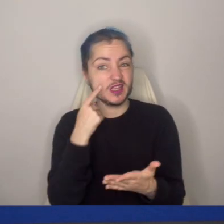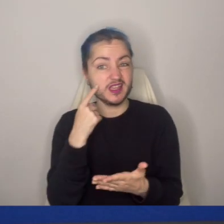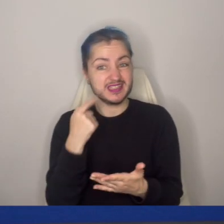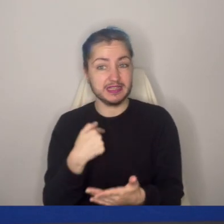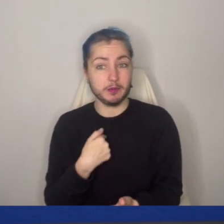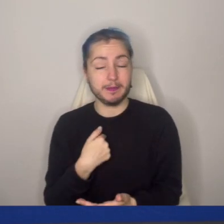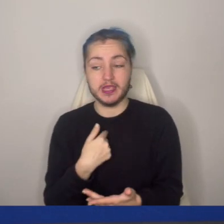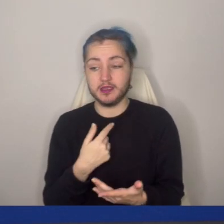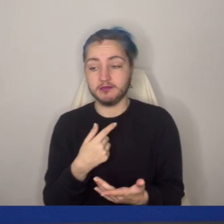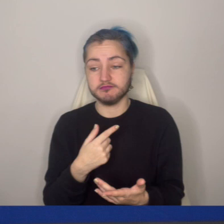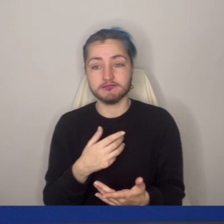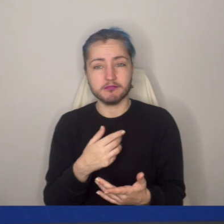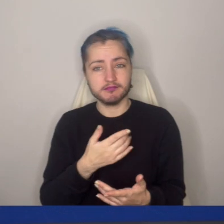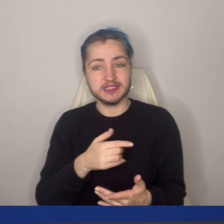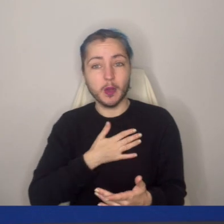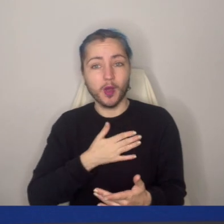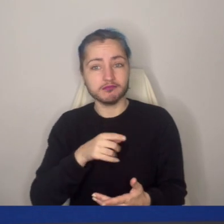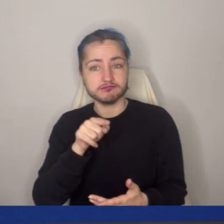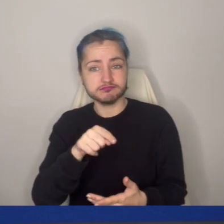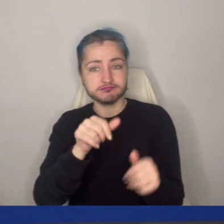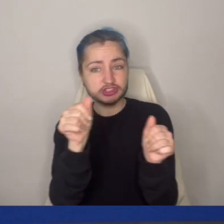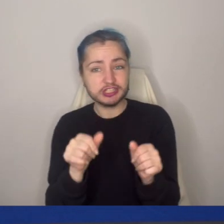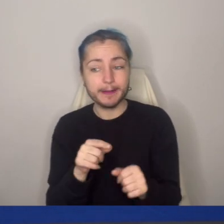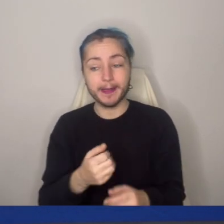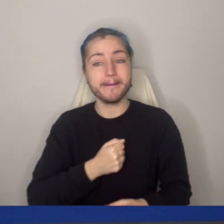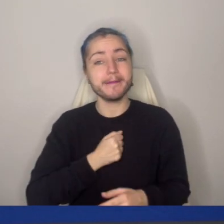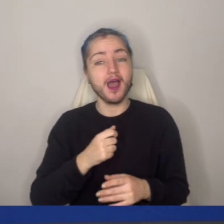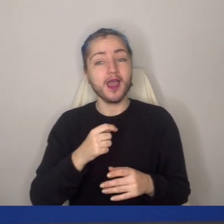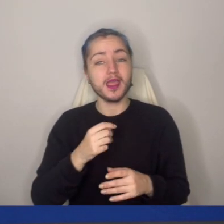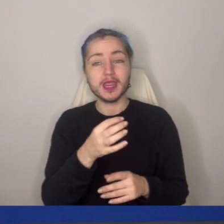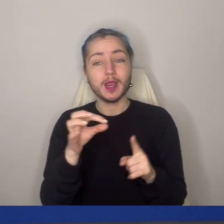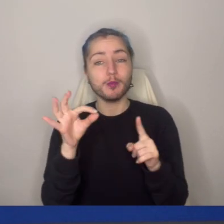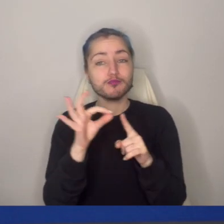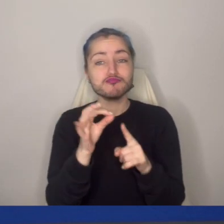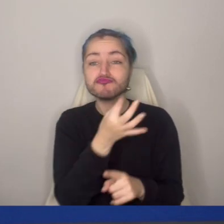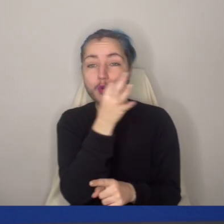the shape. And my protea is going to be growing from the rock,